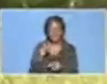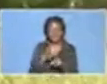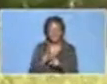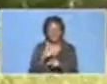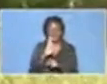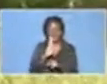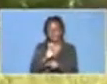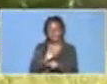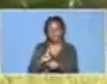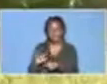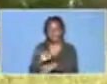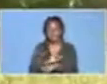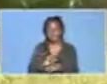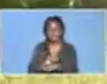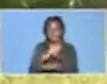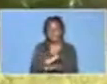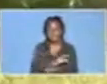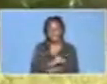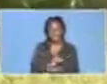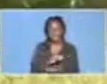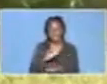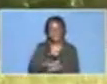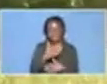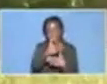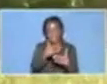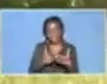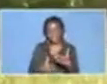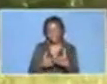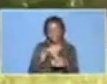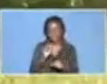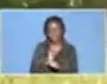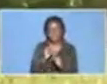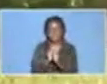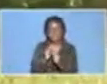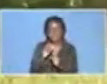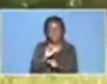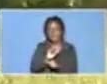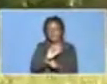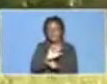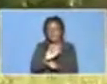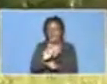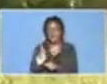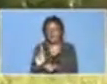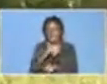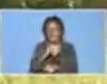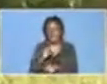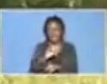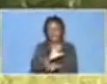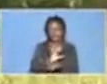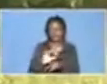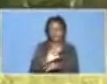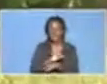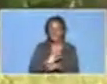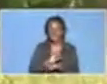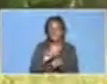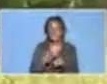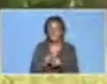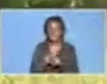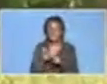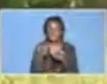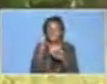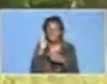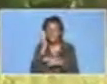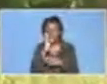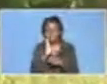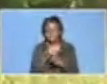is on the agenda. We are actively working with Acklands and Crooked Island also. So they seem to be our main hub right now. That